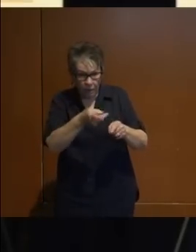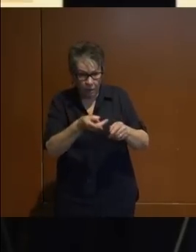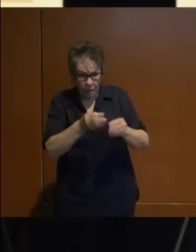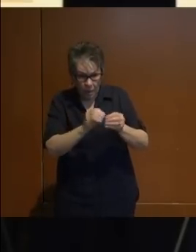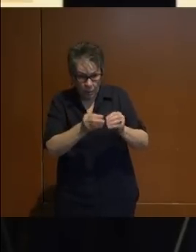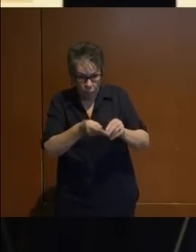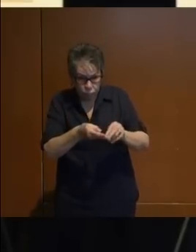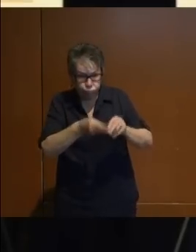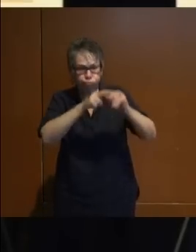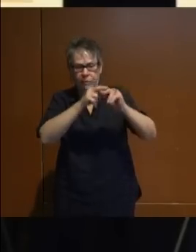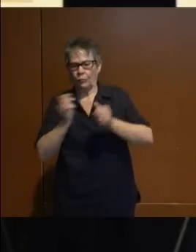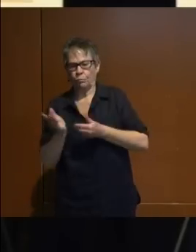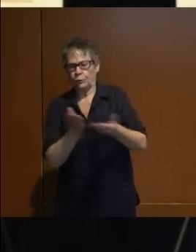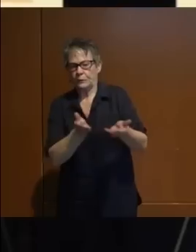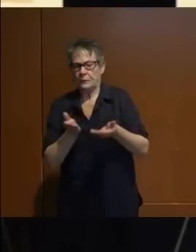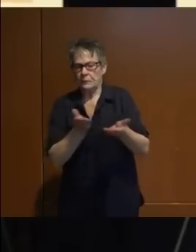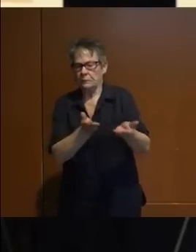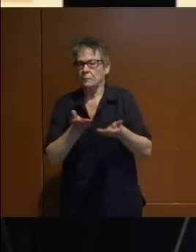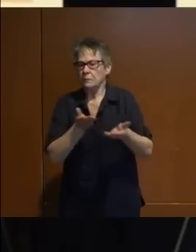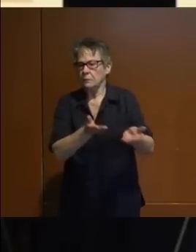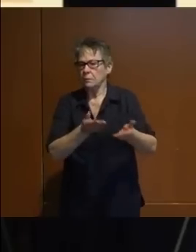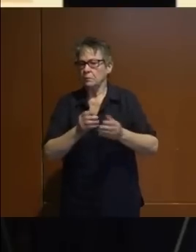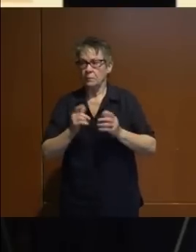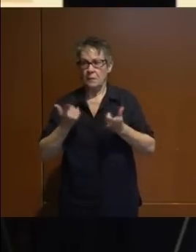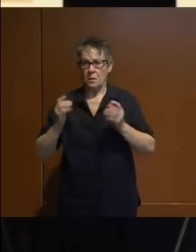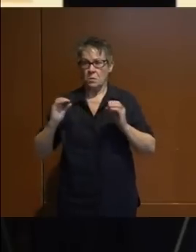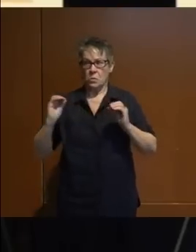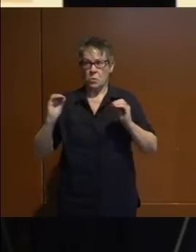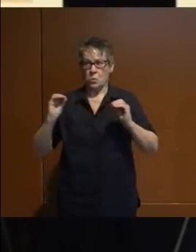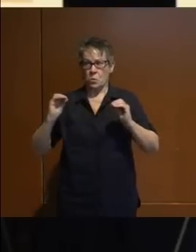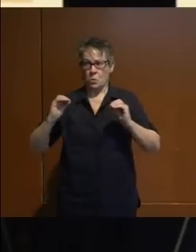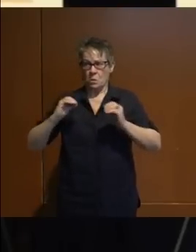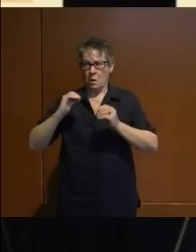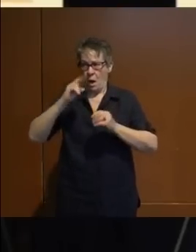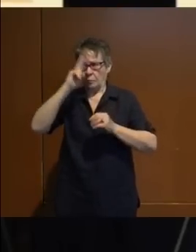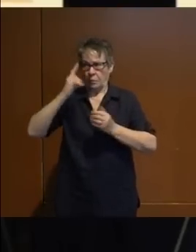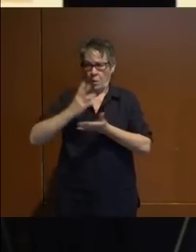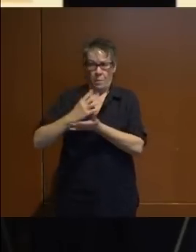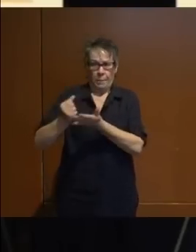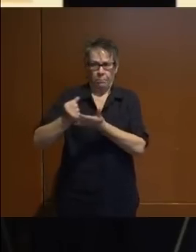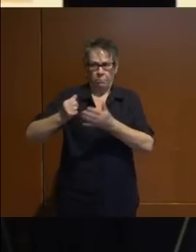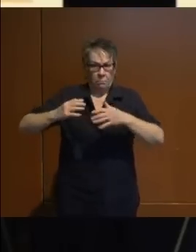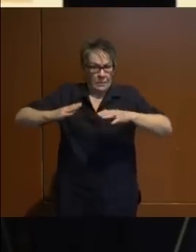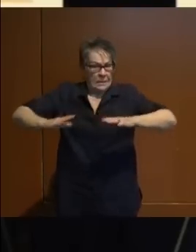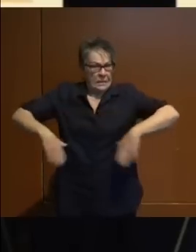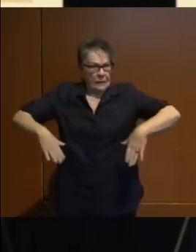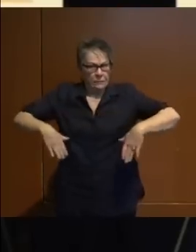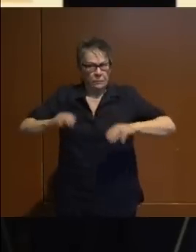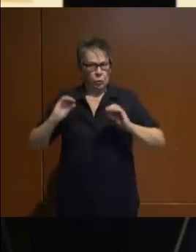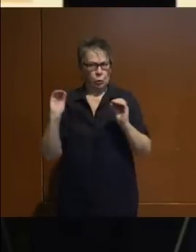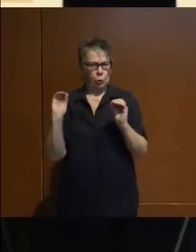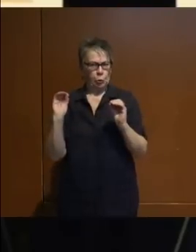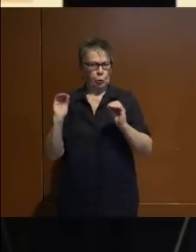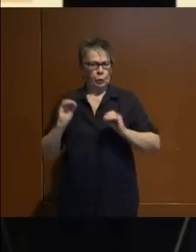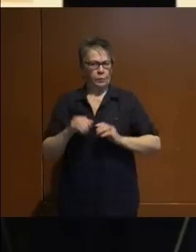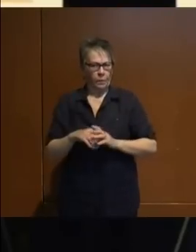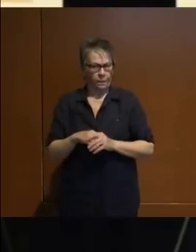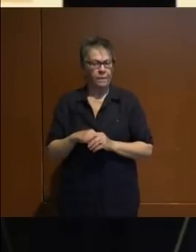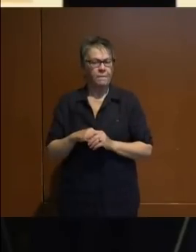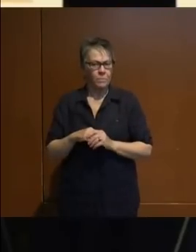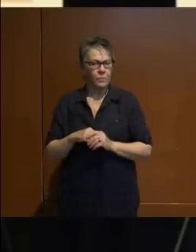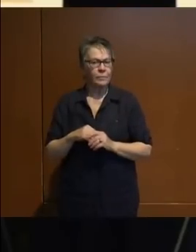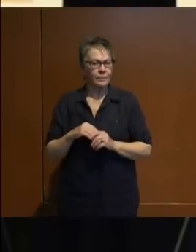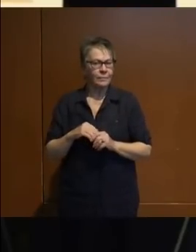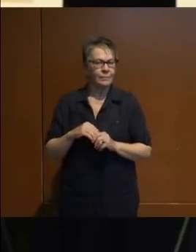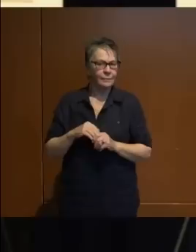out, and we do expect that we'll be moving ventilators throughout the state because of the incidence